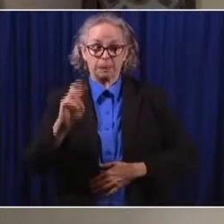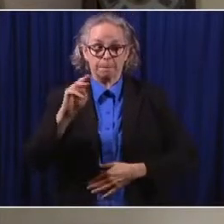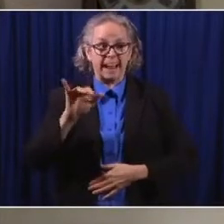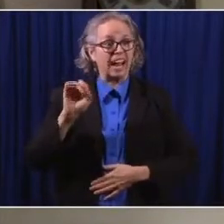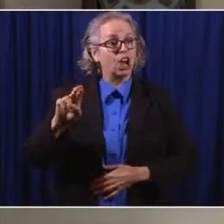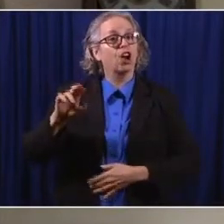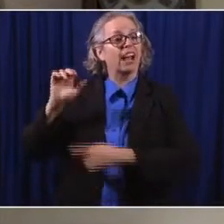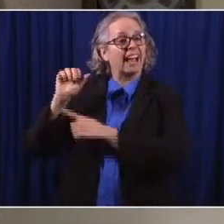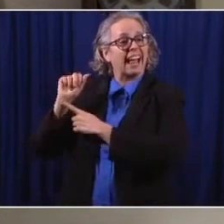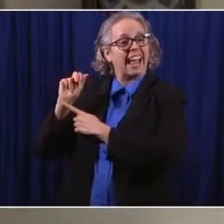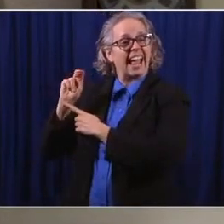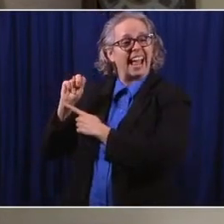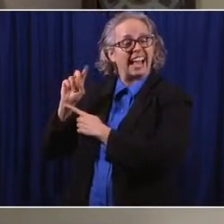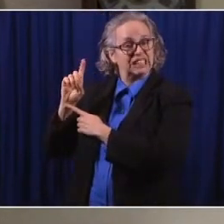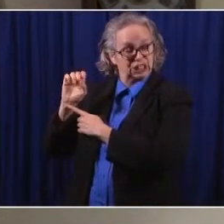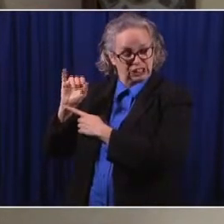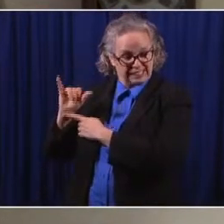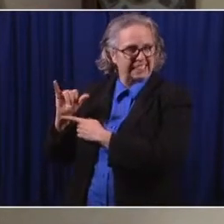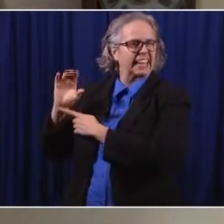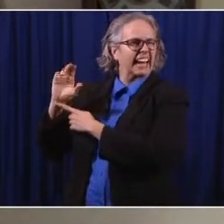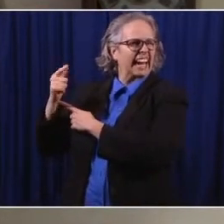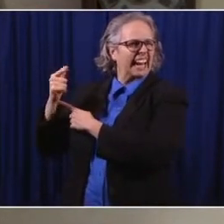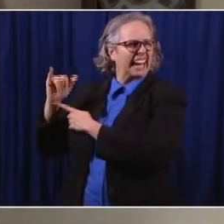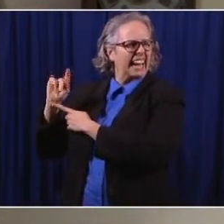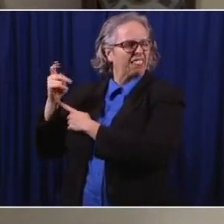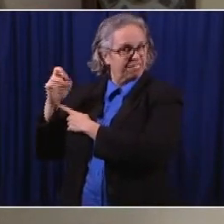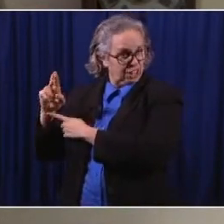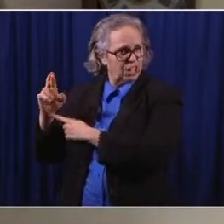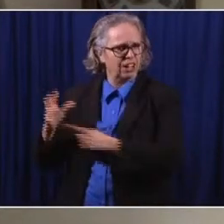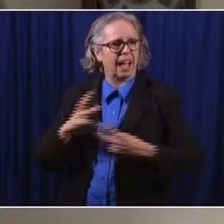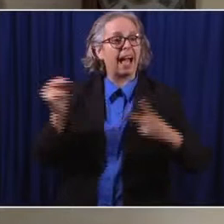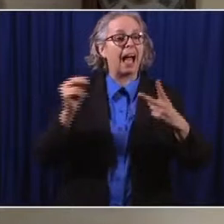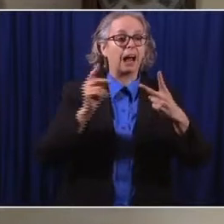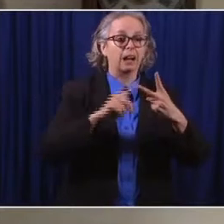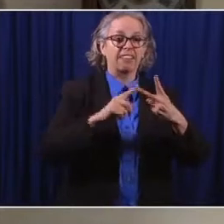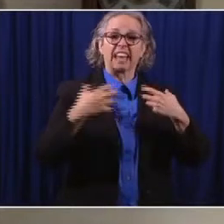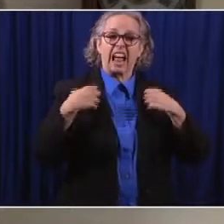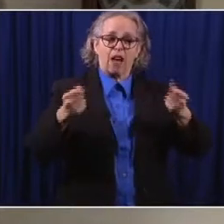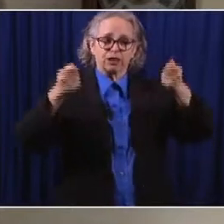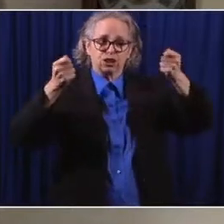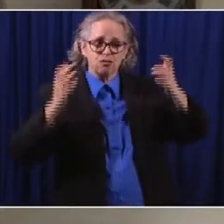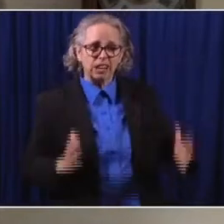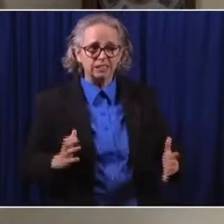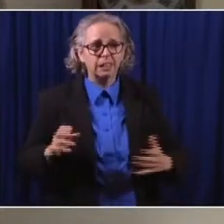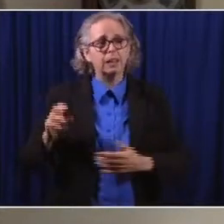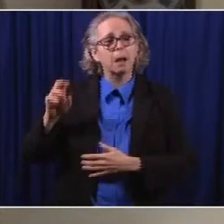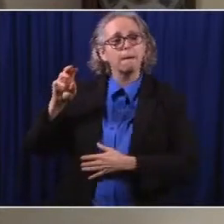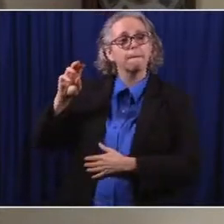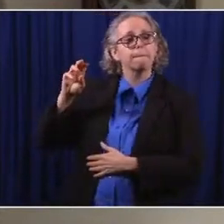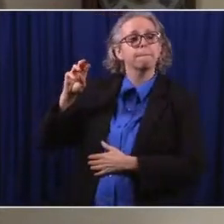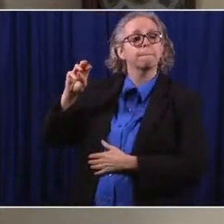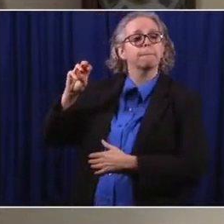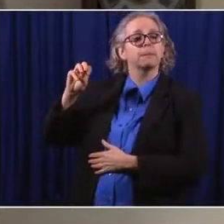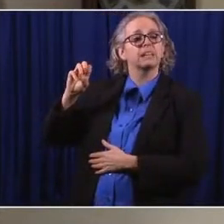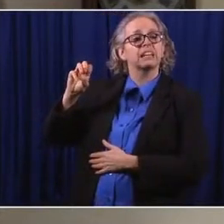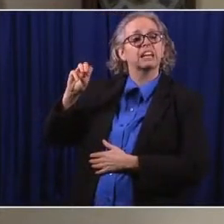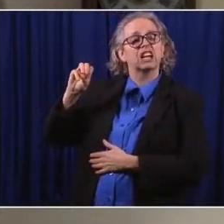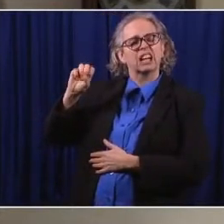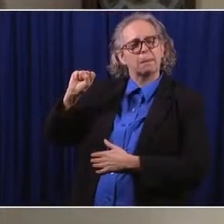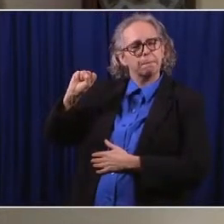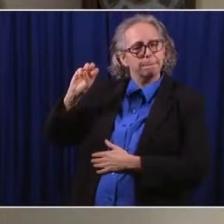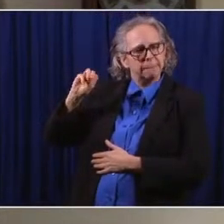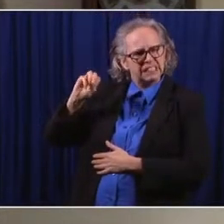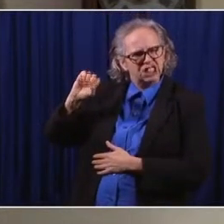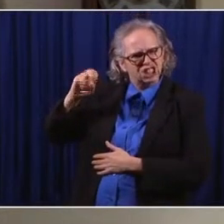Columbus Health Director Mashika Roberts, and of course then Ohio Director of Health, Dr.